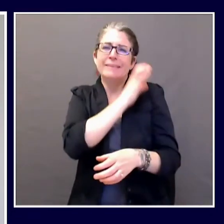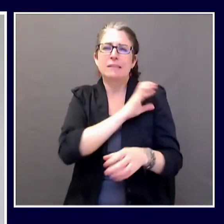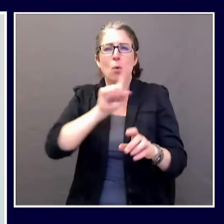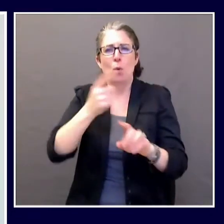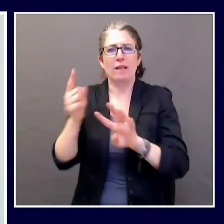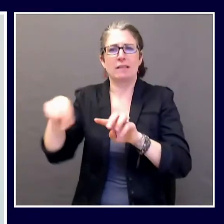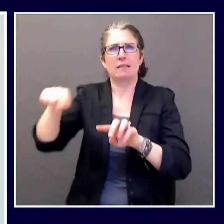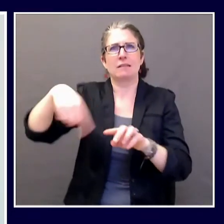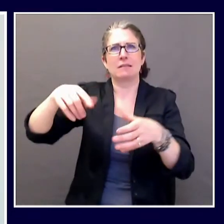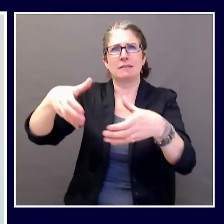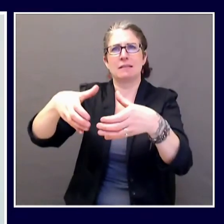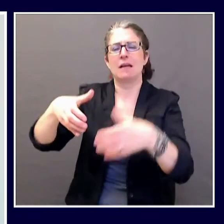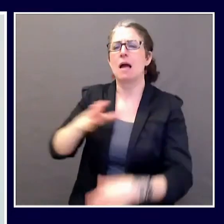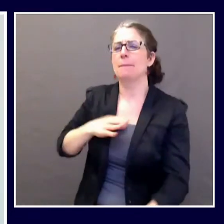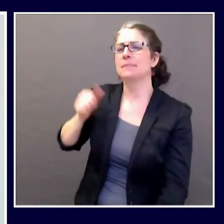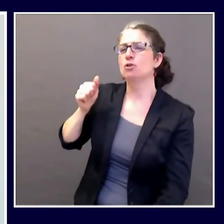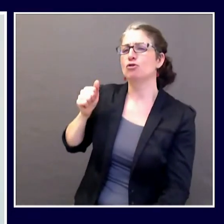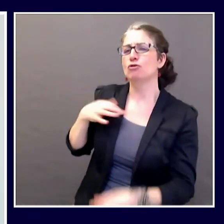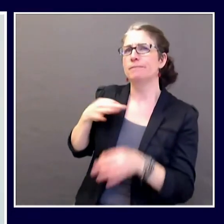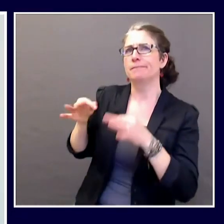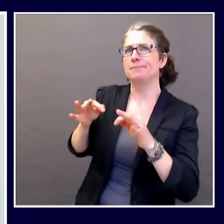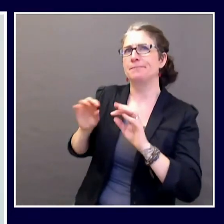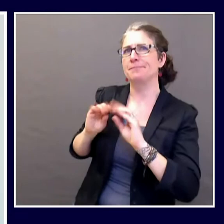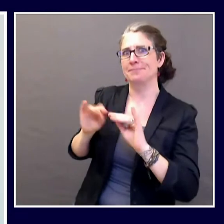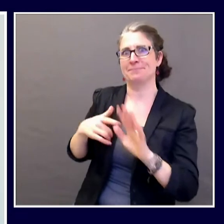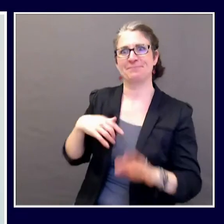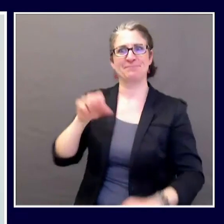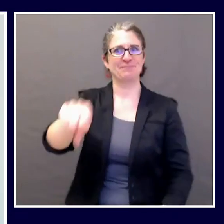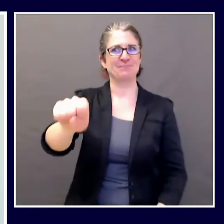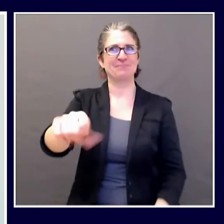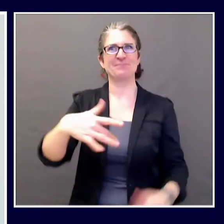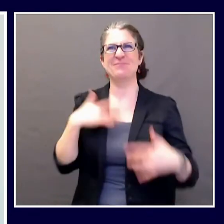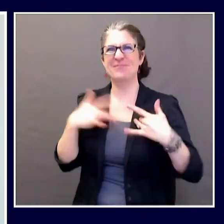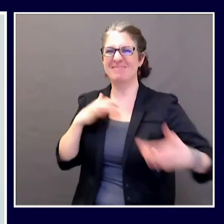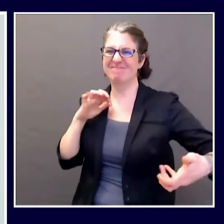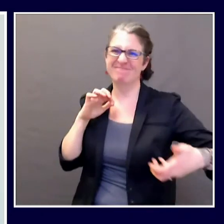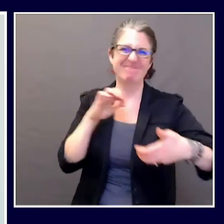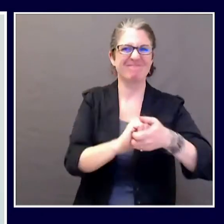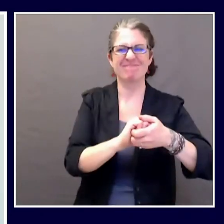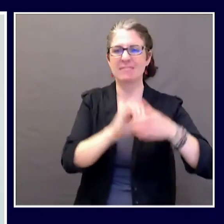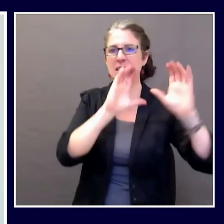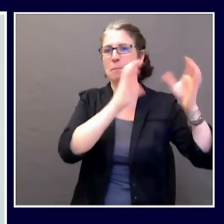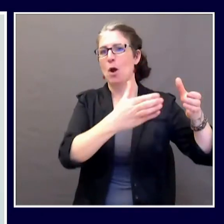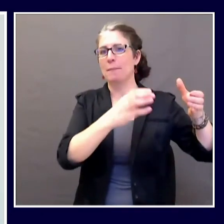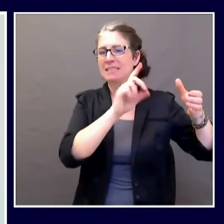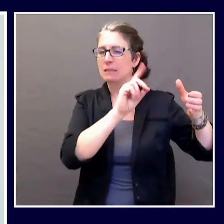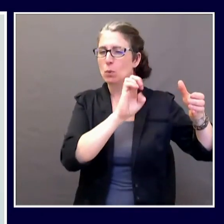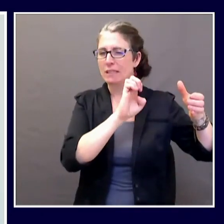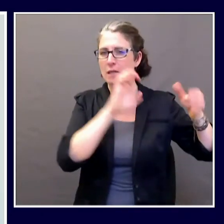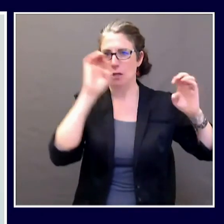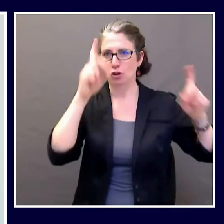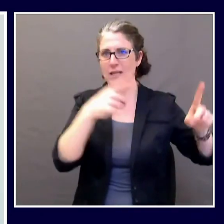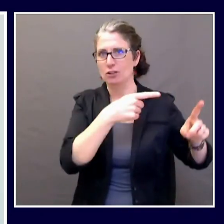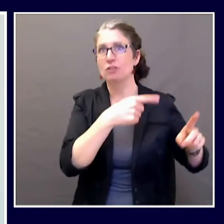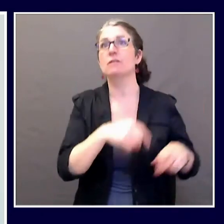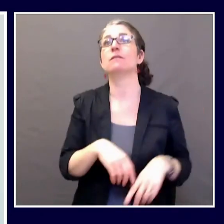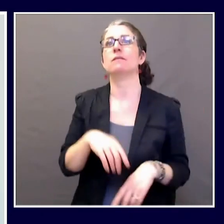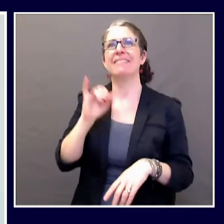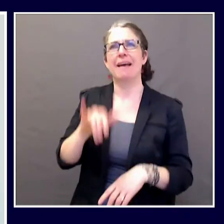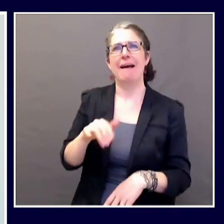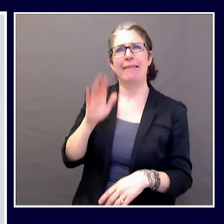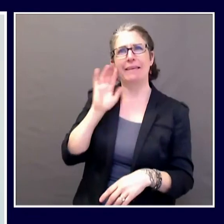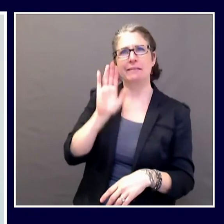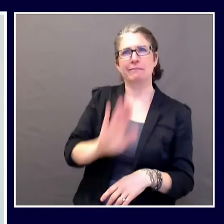excited to have this partnership with Department of Education and, you know, roughly 25, 27 healthcare providers across the